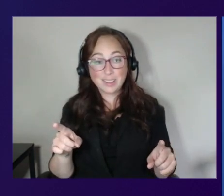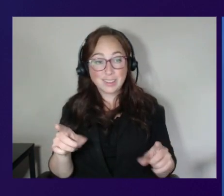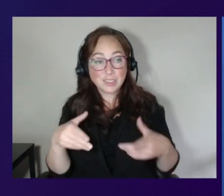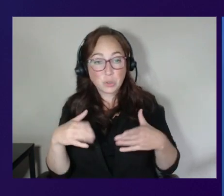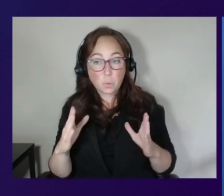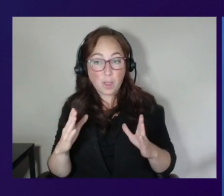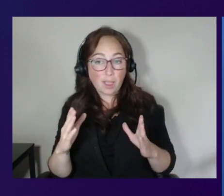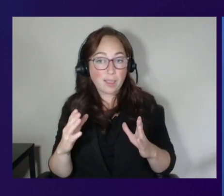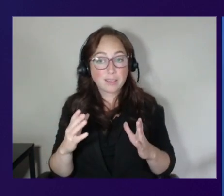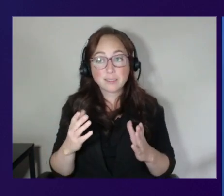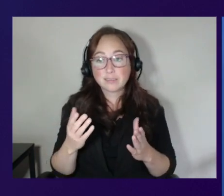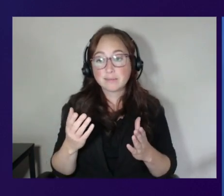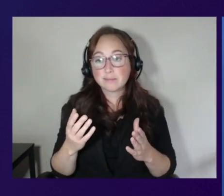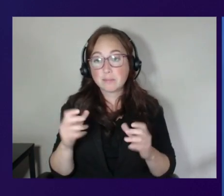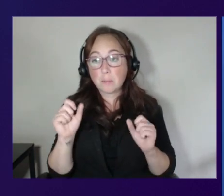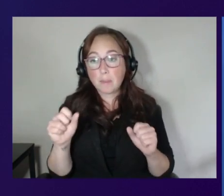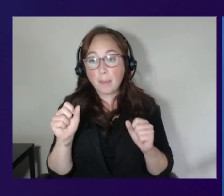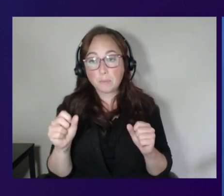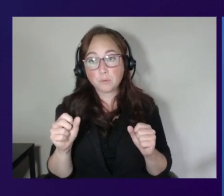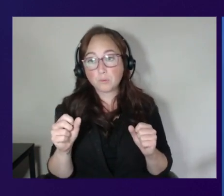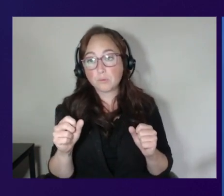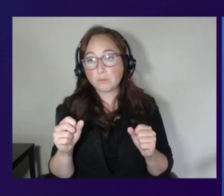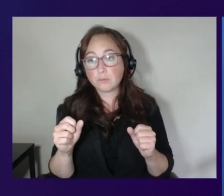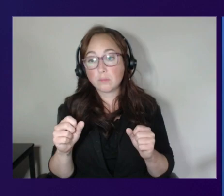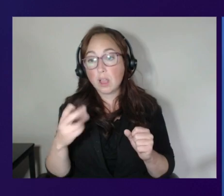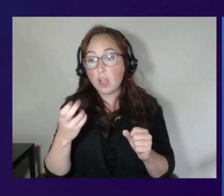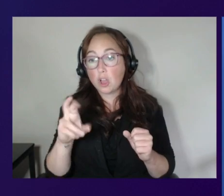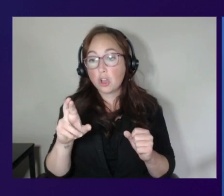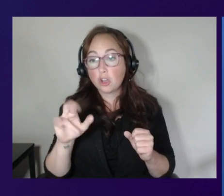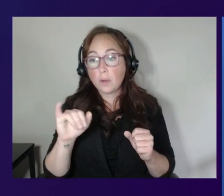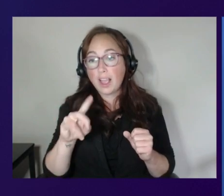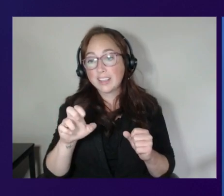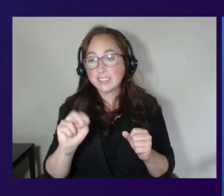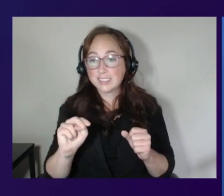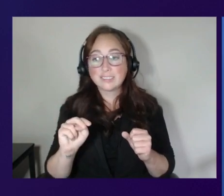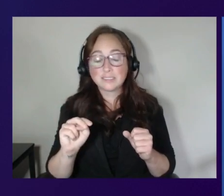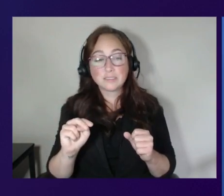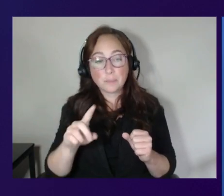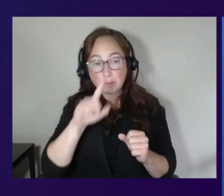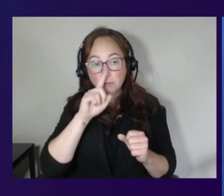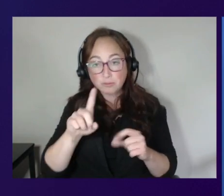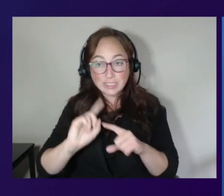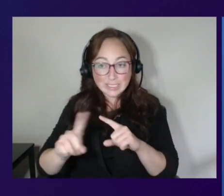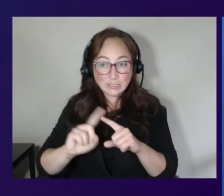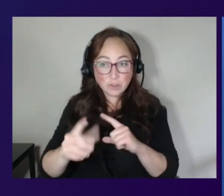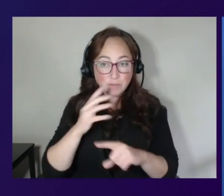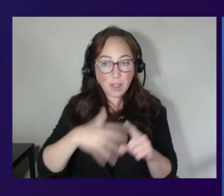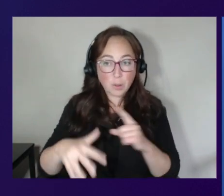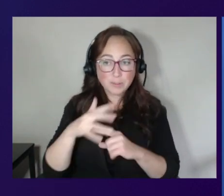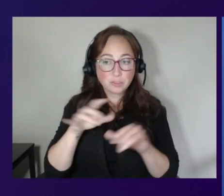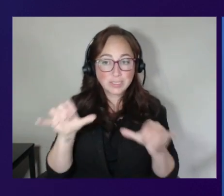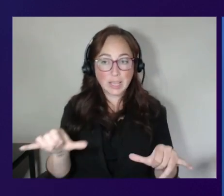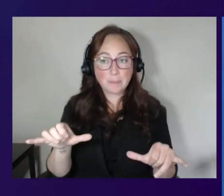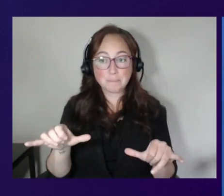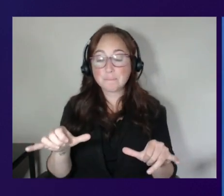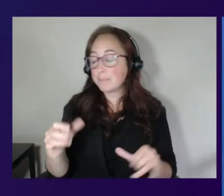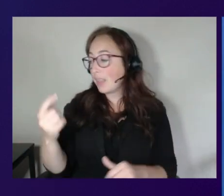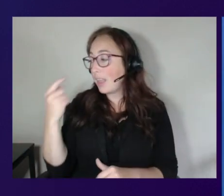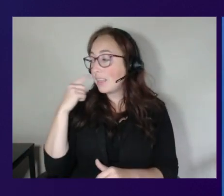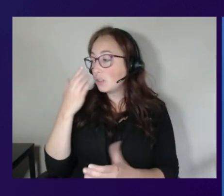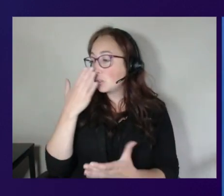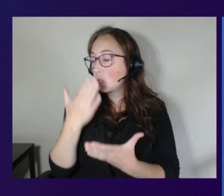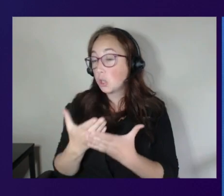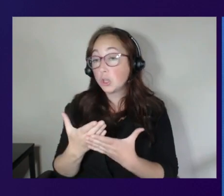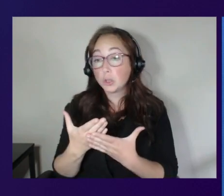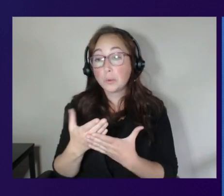your pools from Horizon into different various environments. I think that's valuable. Yeah, and I actually think that's a good point to take